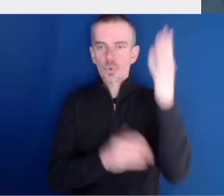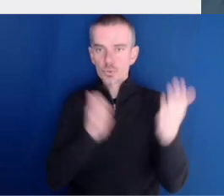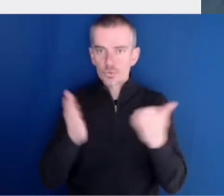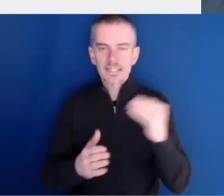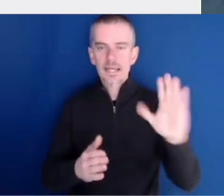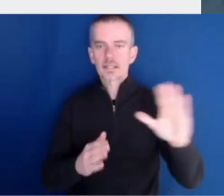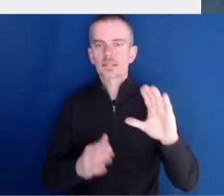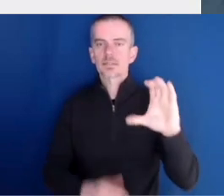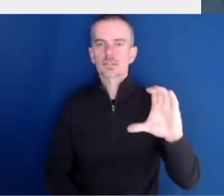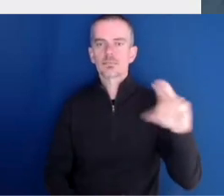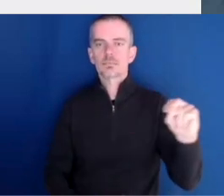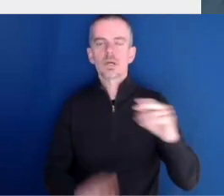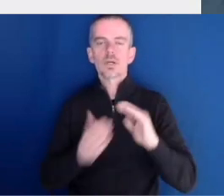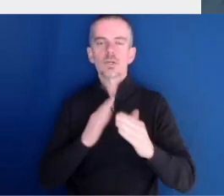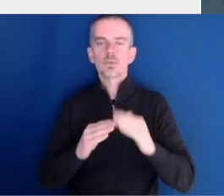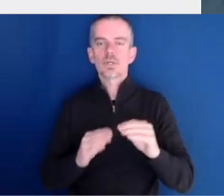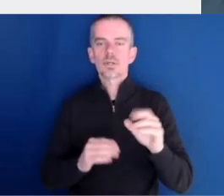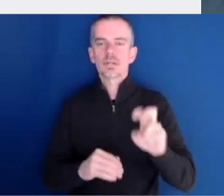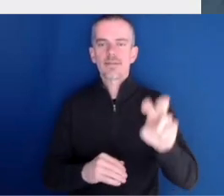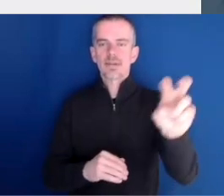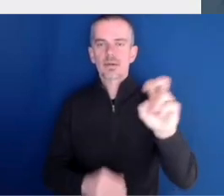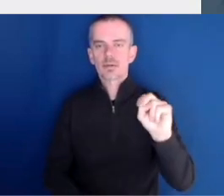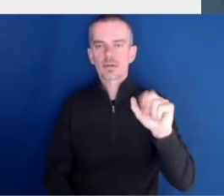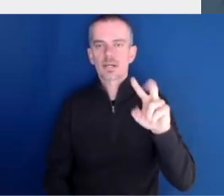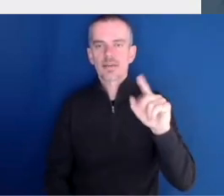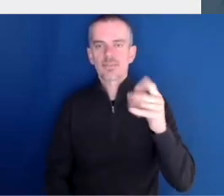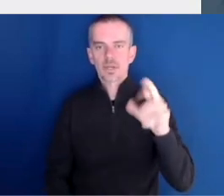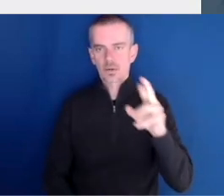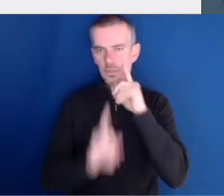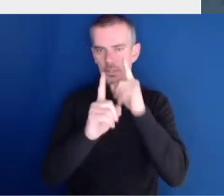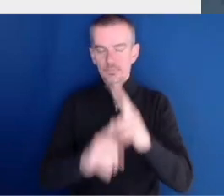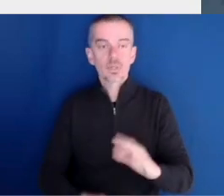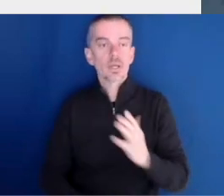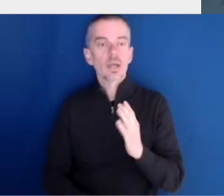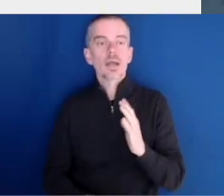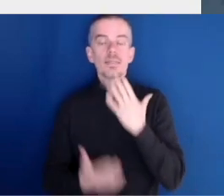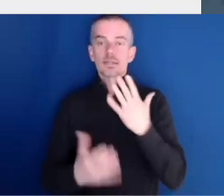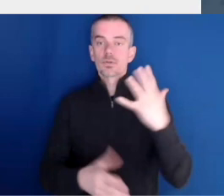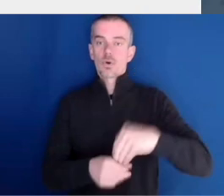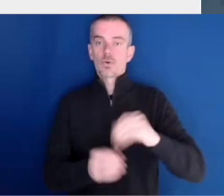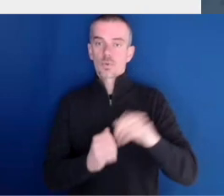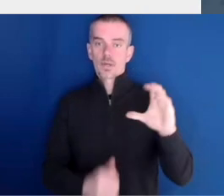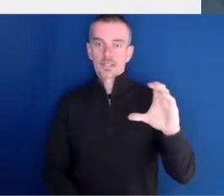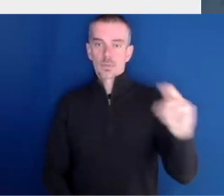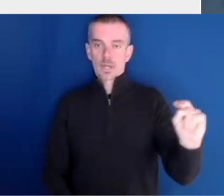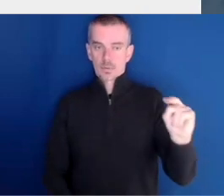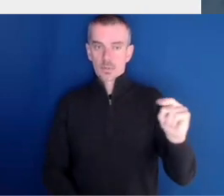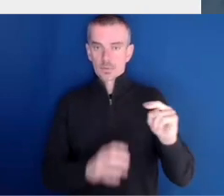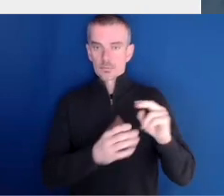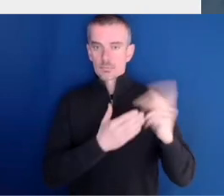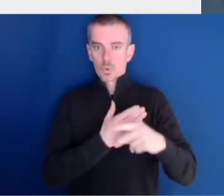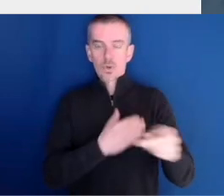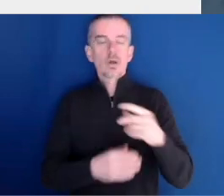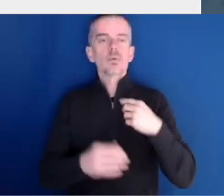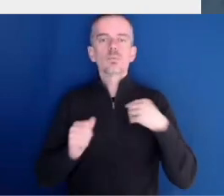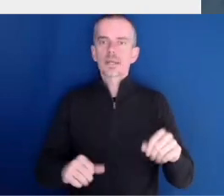Community Navigator initiative. And our involvement, thanks to our involvement with the initiative, we've been able to produce